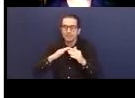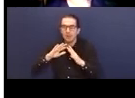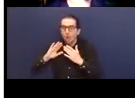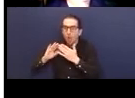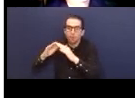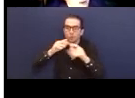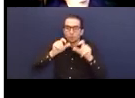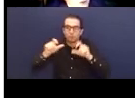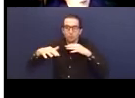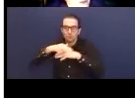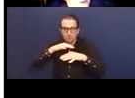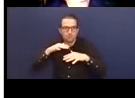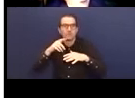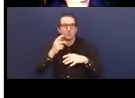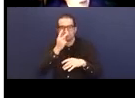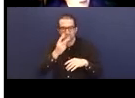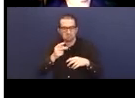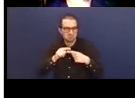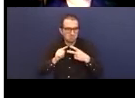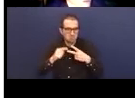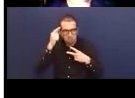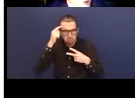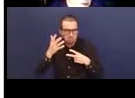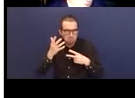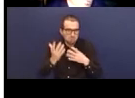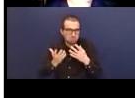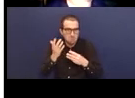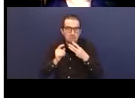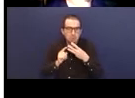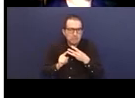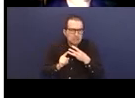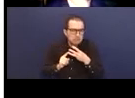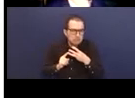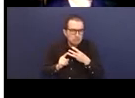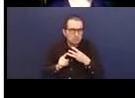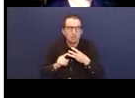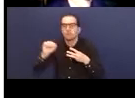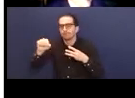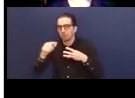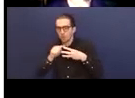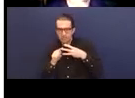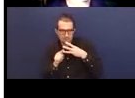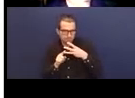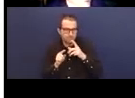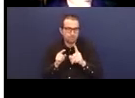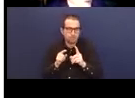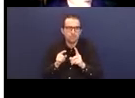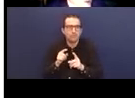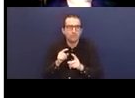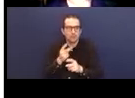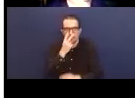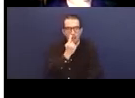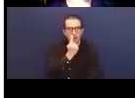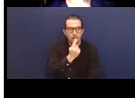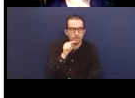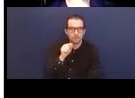11.2.1, proportion of population that has convenient access to public transport. So you've got to be able to get onto that with a disability